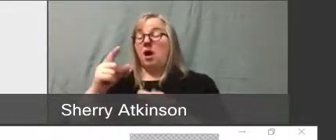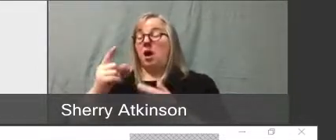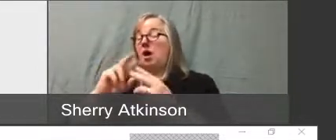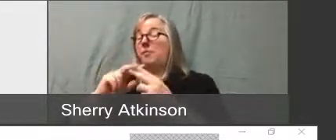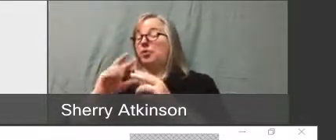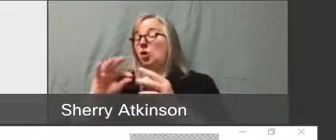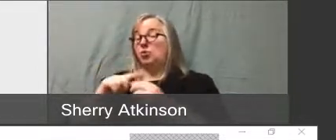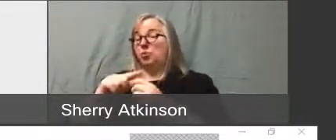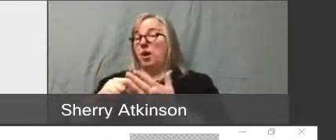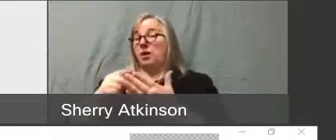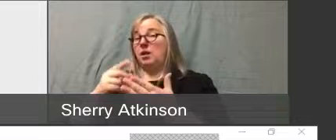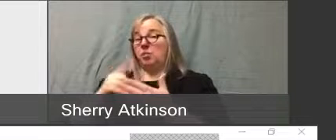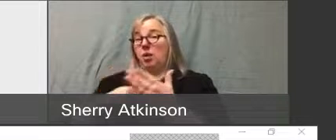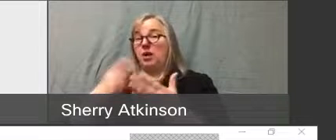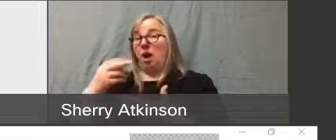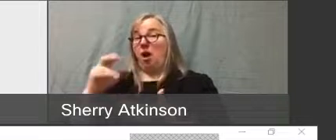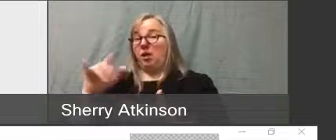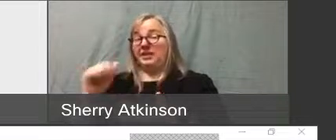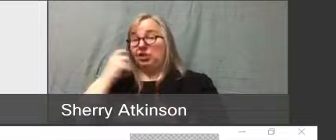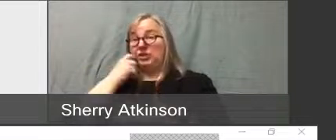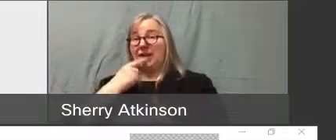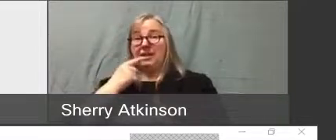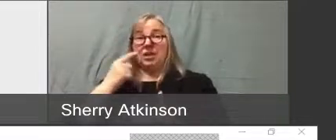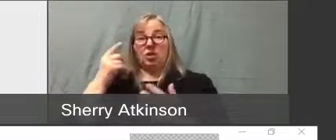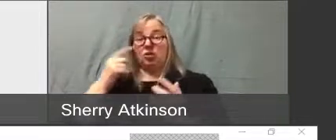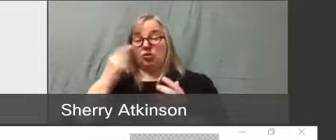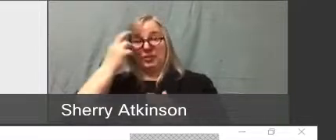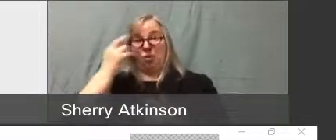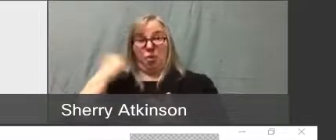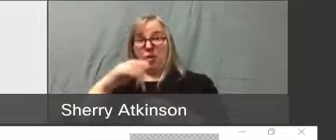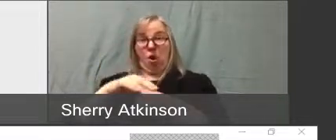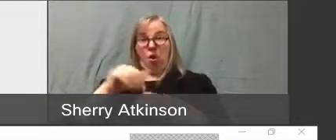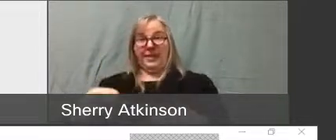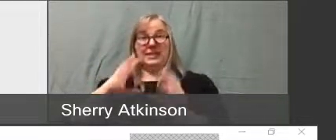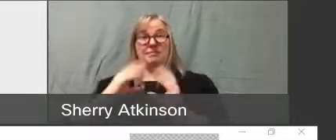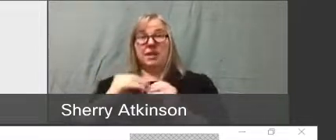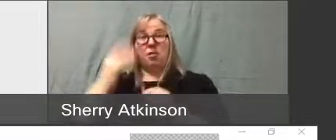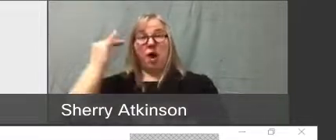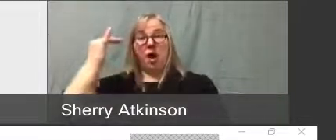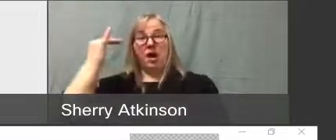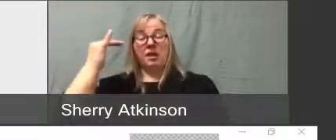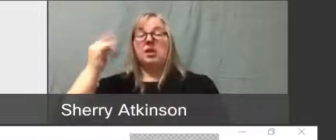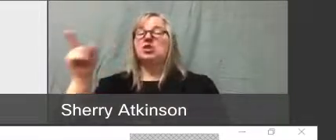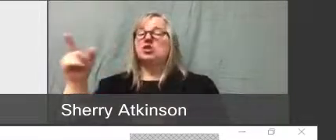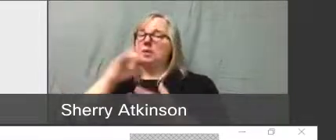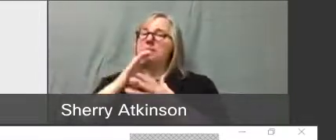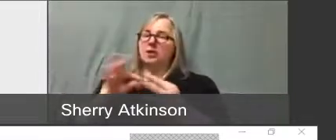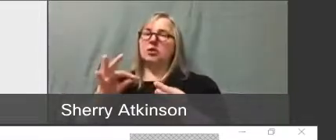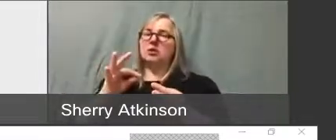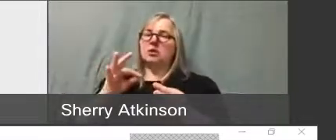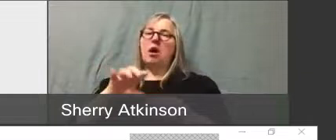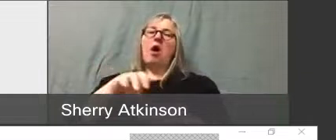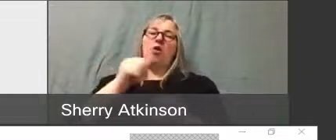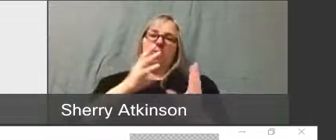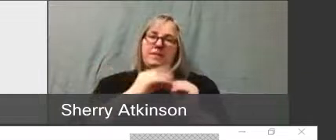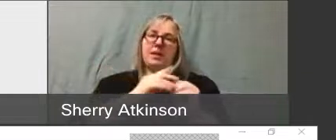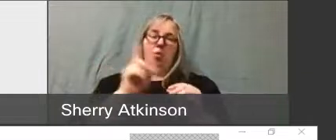in terms of why we called this meeting. She did mention that at the meeting where we took